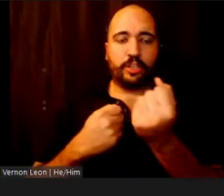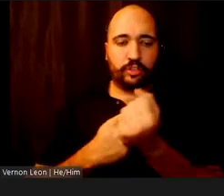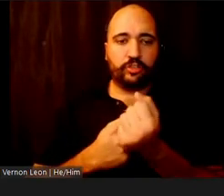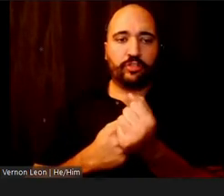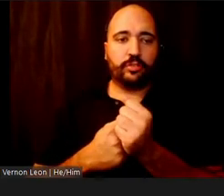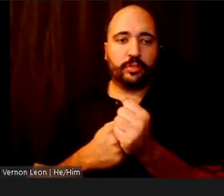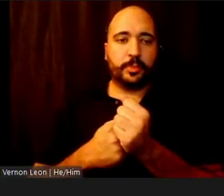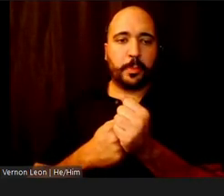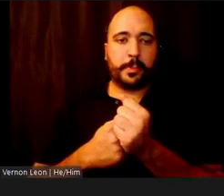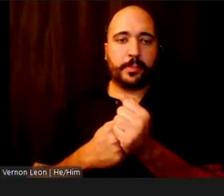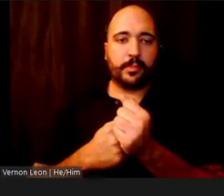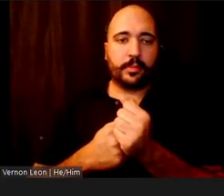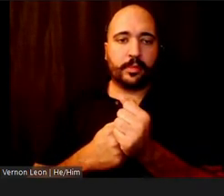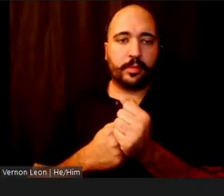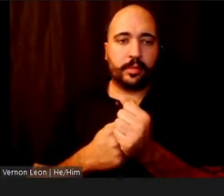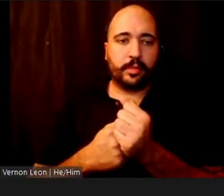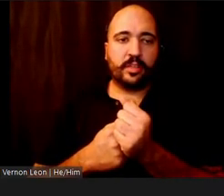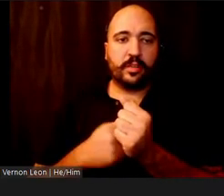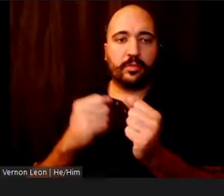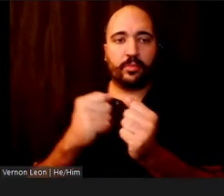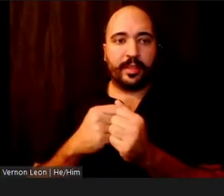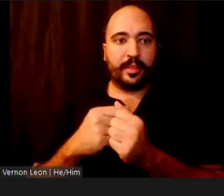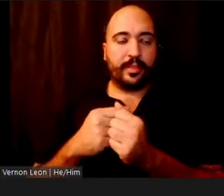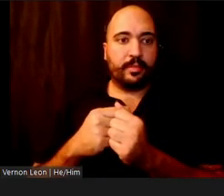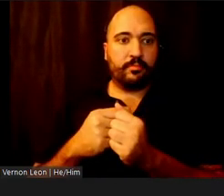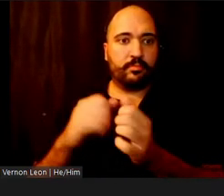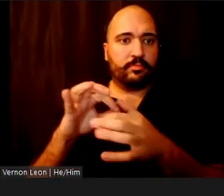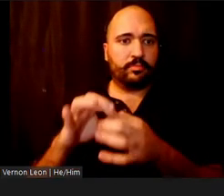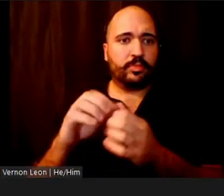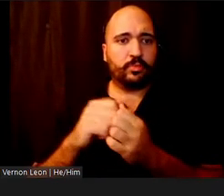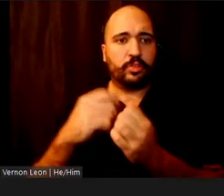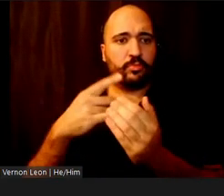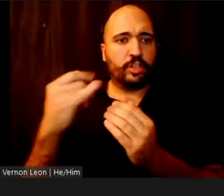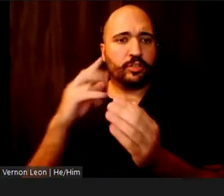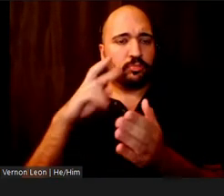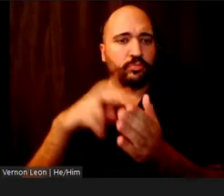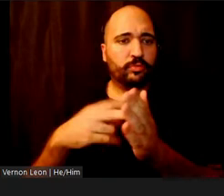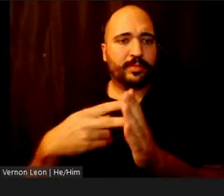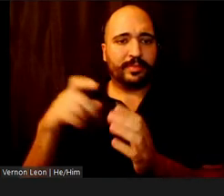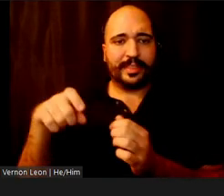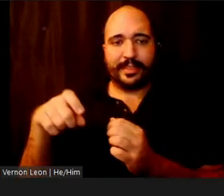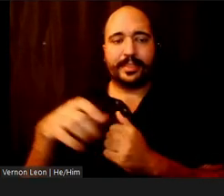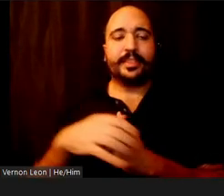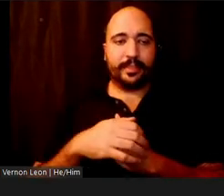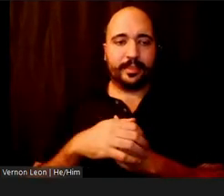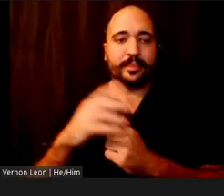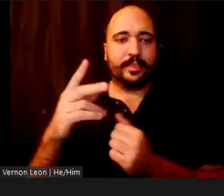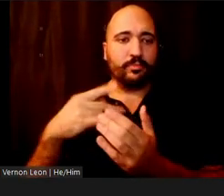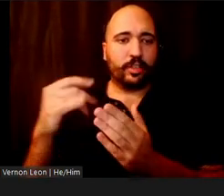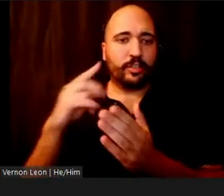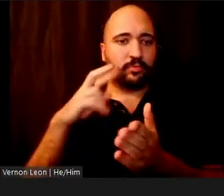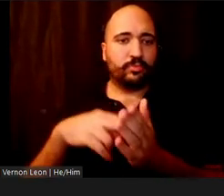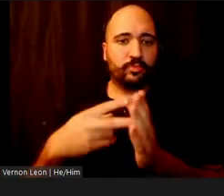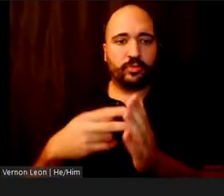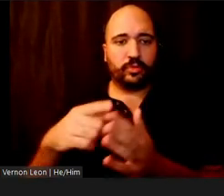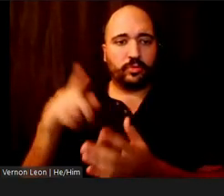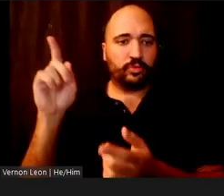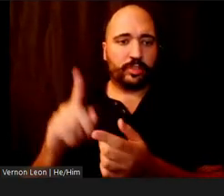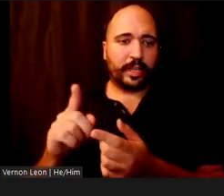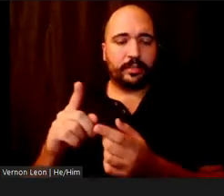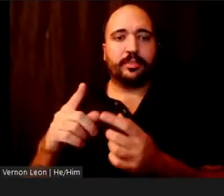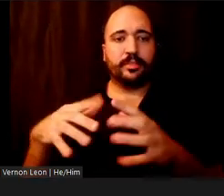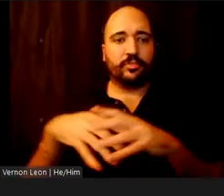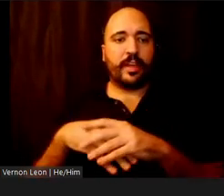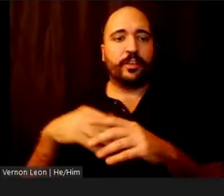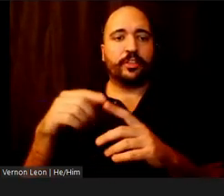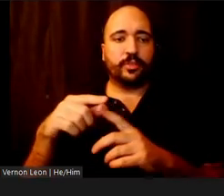With respect to the project purpose and need, the project purpose is to reduce traffic congestion in the Manhattan Central Business District in a manner that will generate